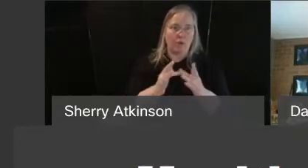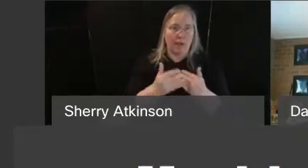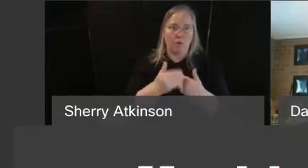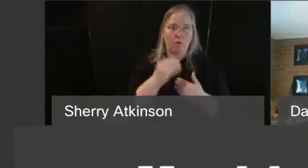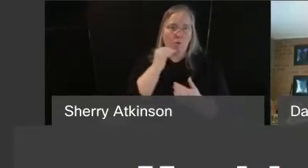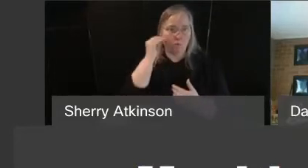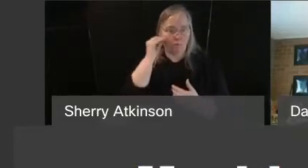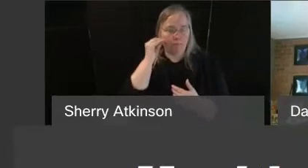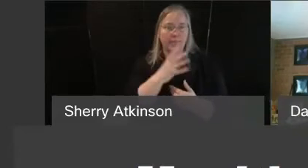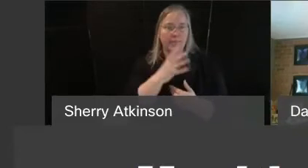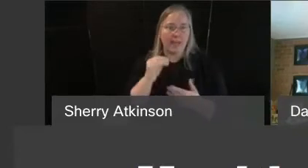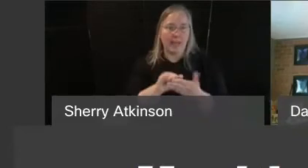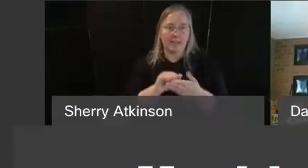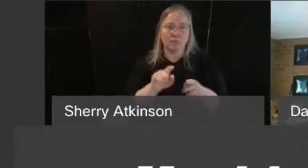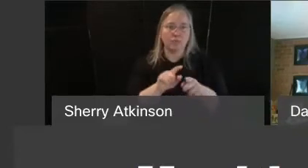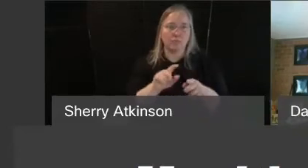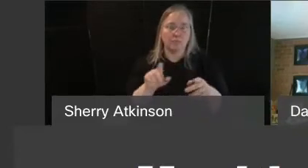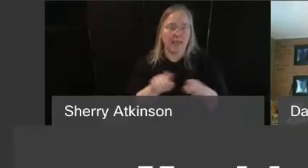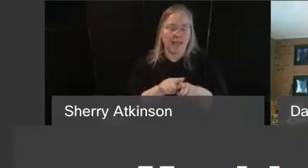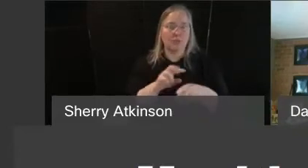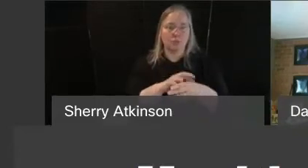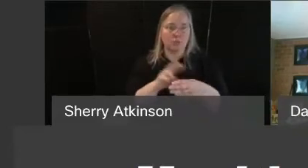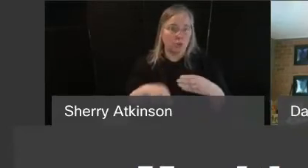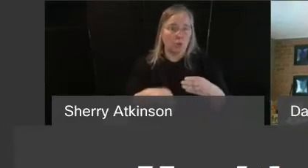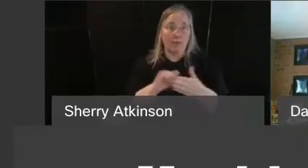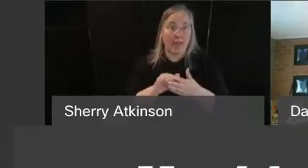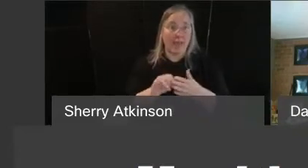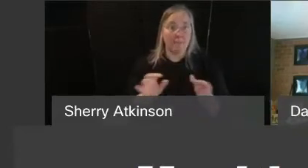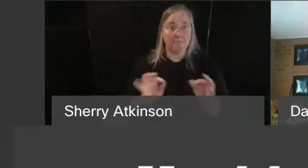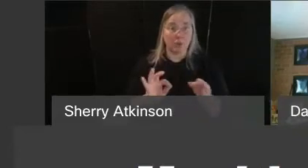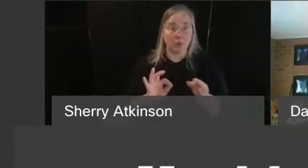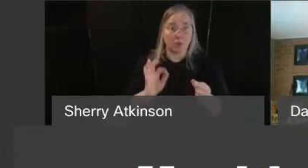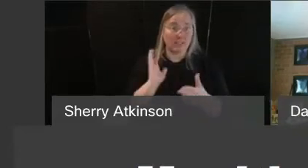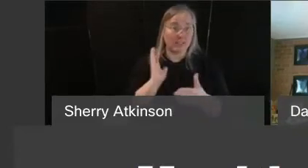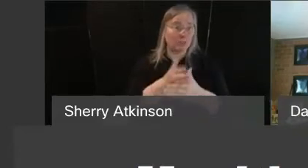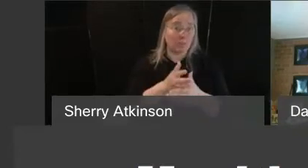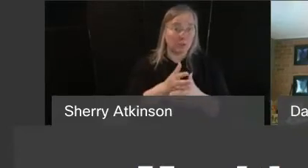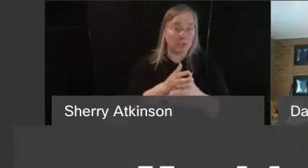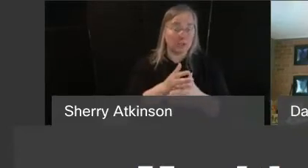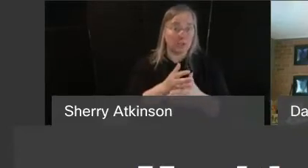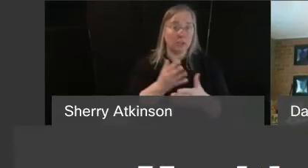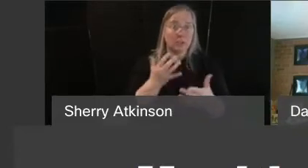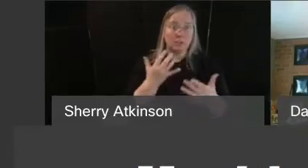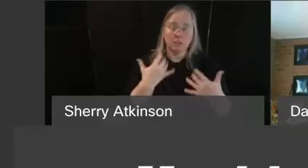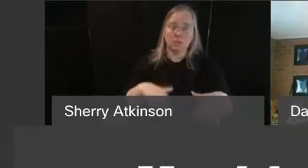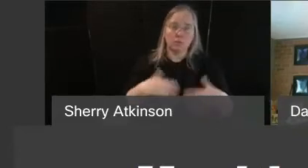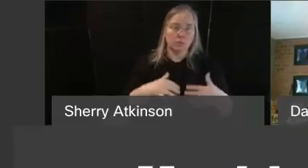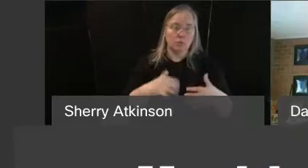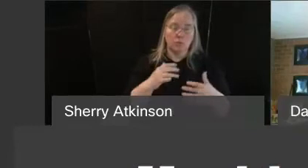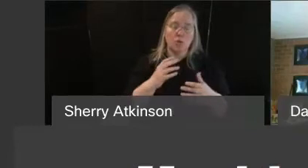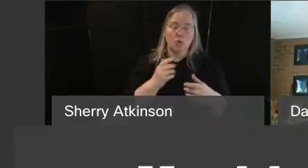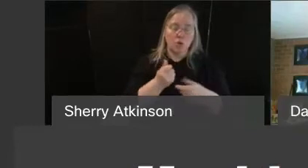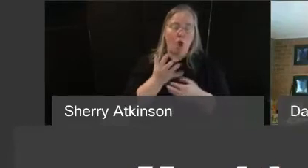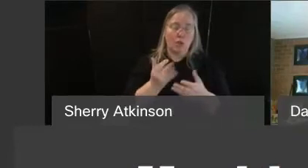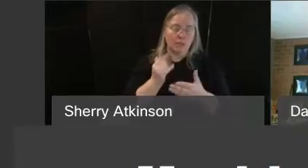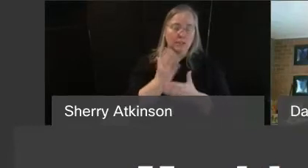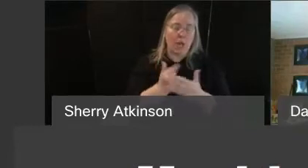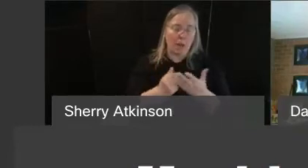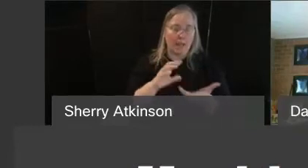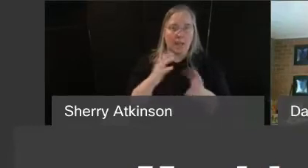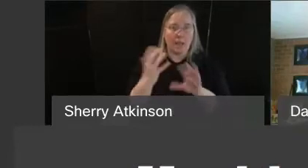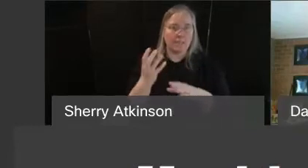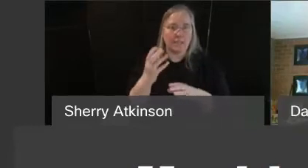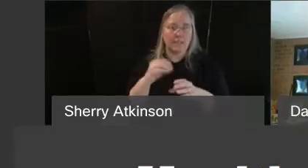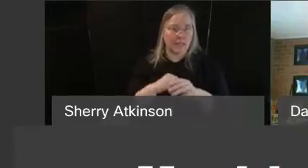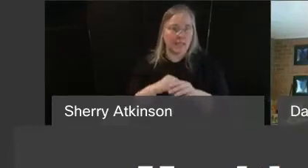result, that minor disruption really sort of caused some hiccups in many individuals'